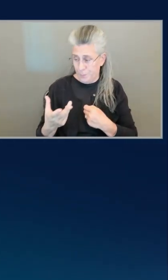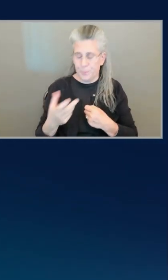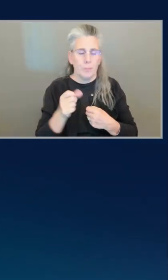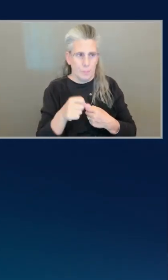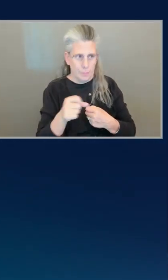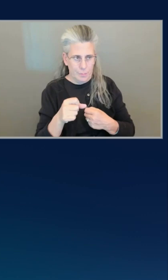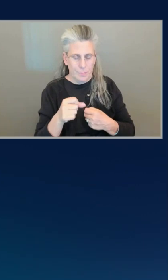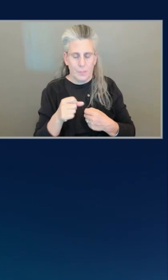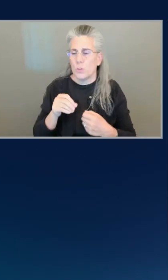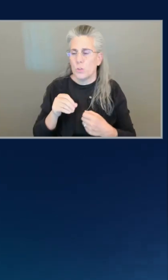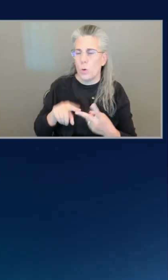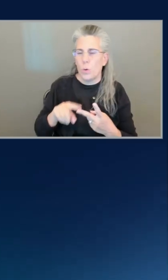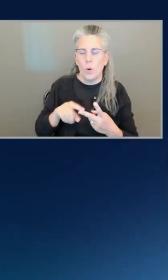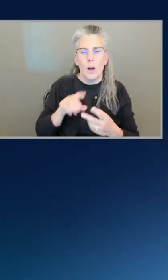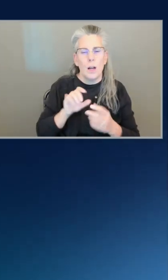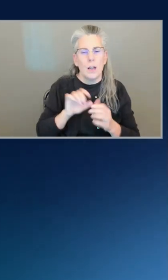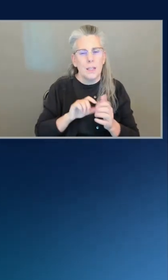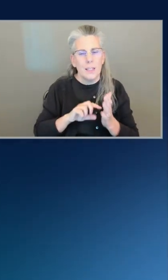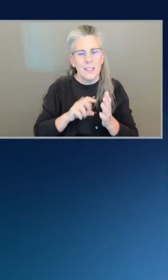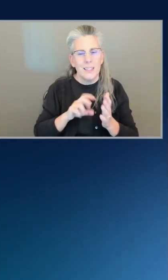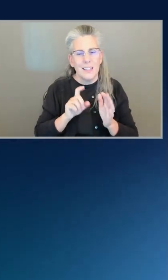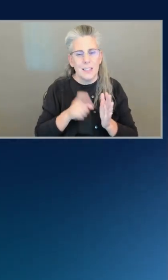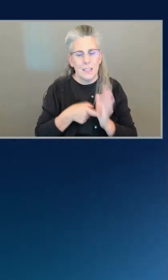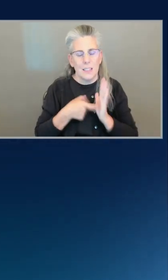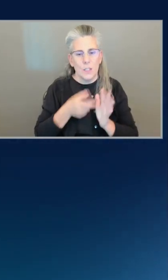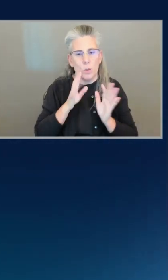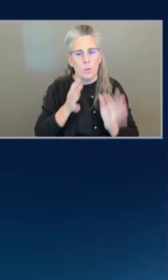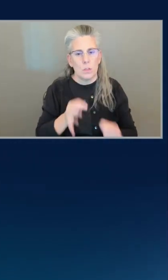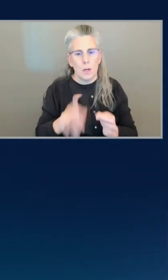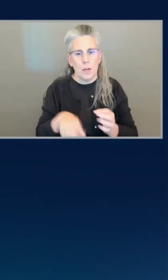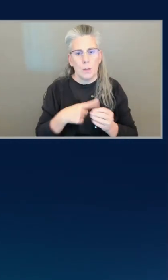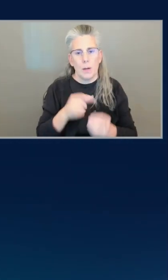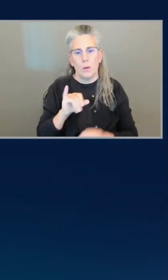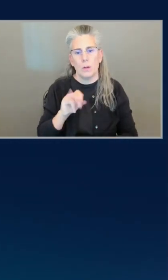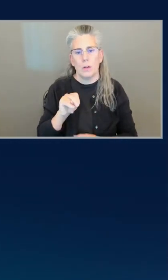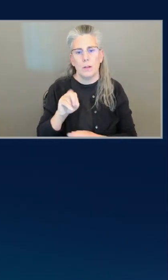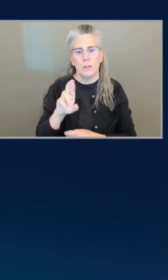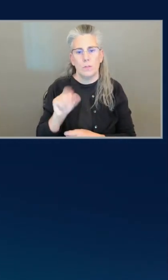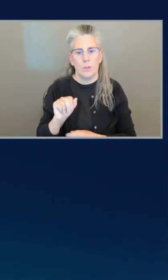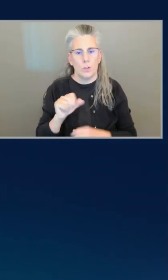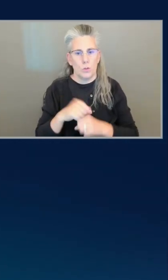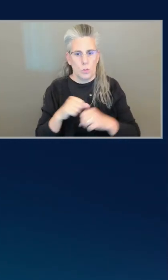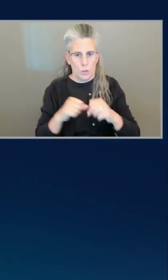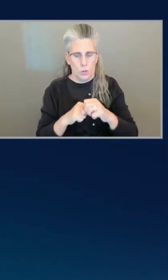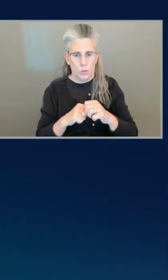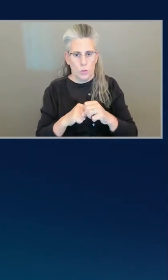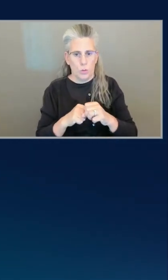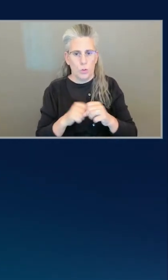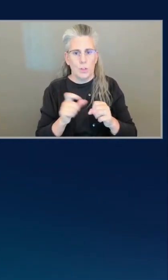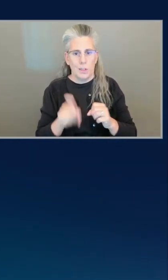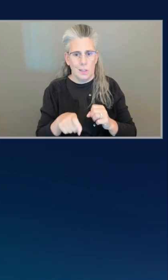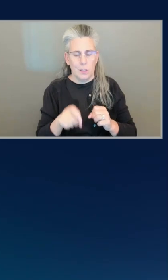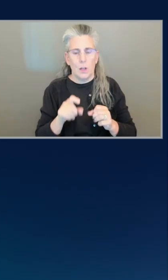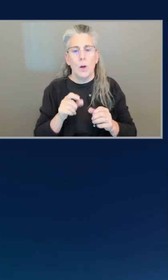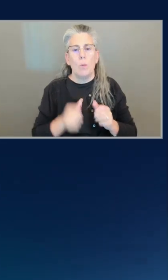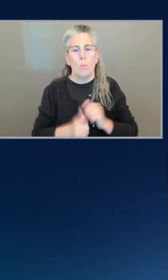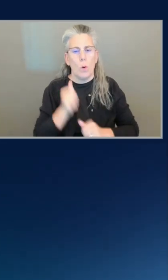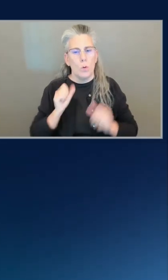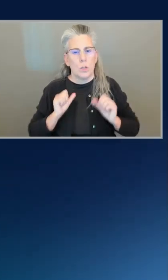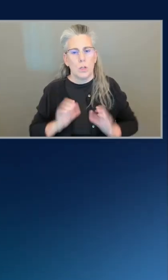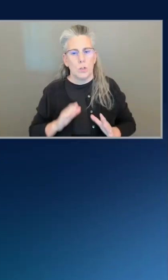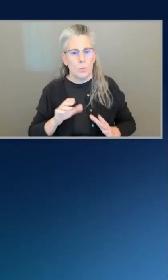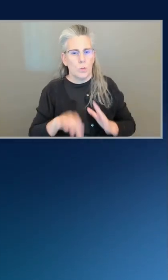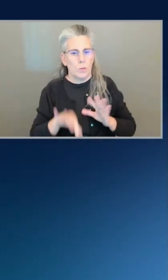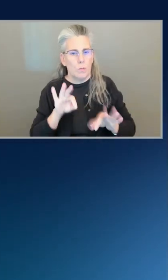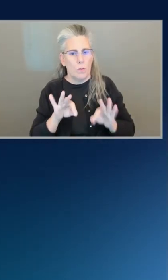infrastructure choices. And most people, from an implementation standpoint, they find that they implement a well-formed data lake